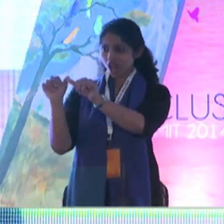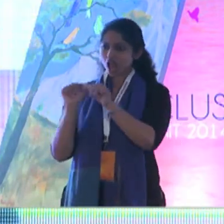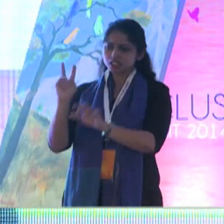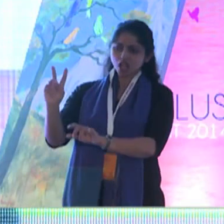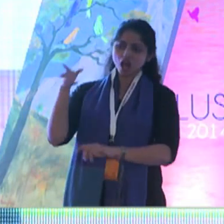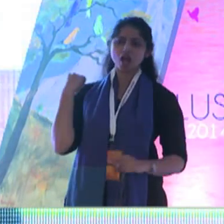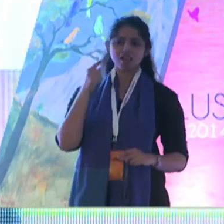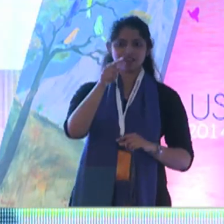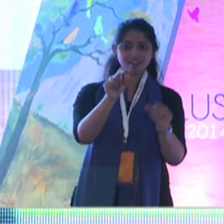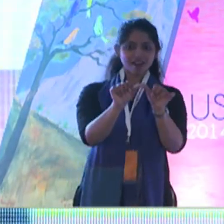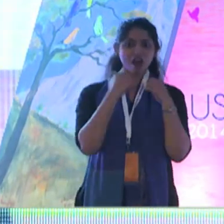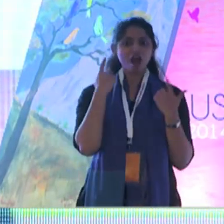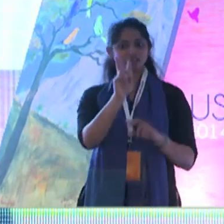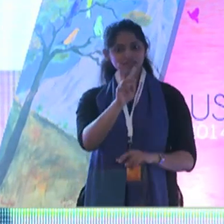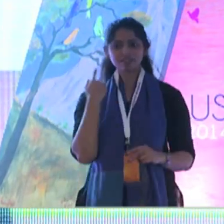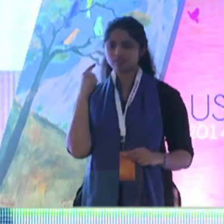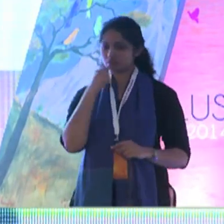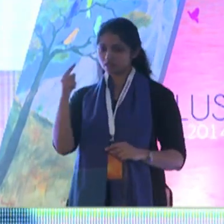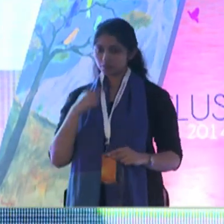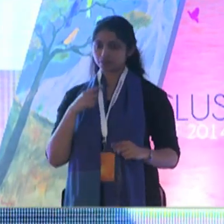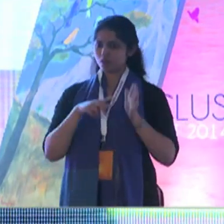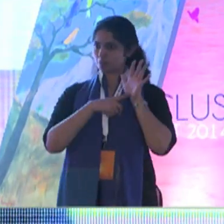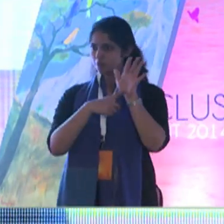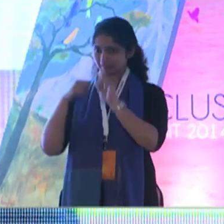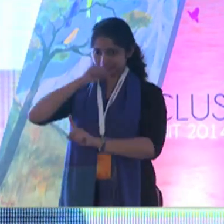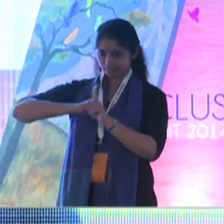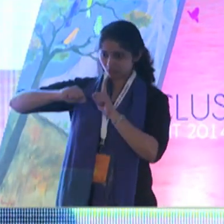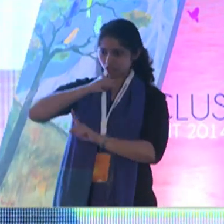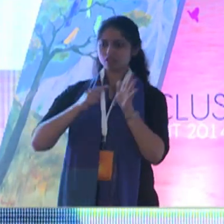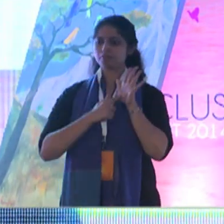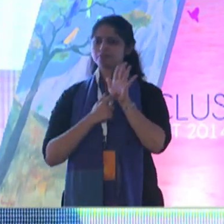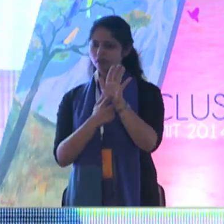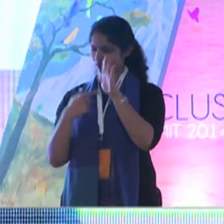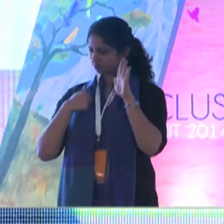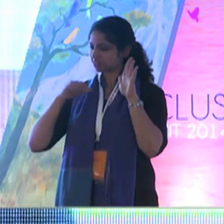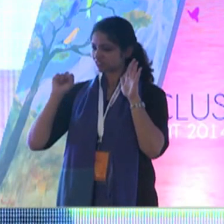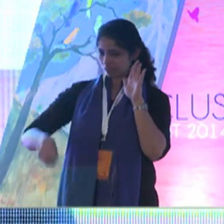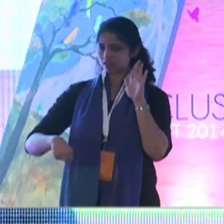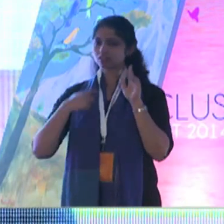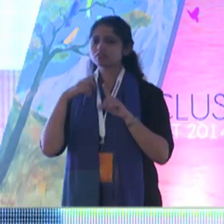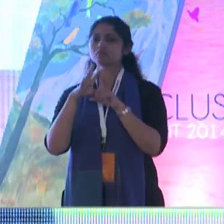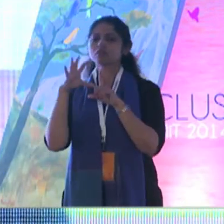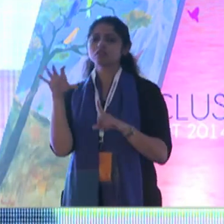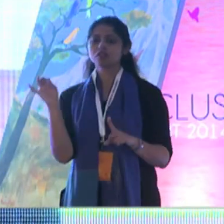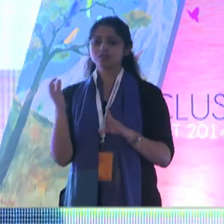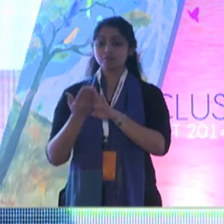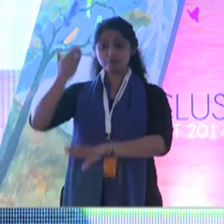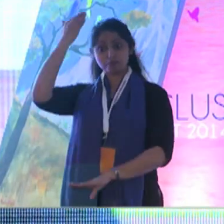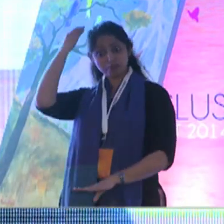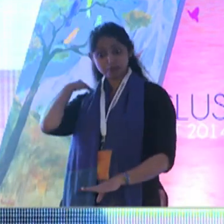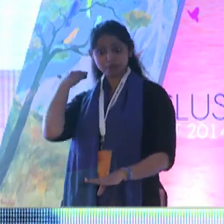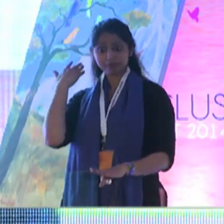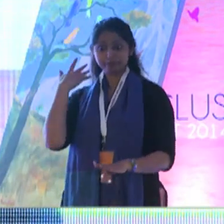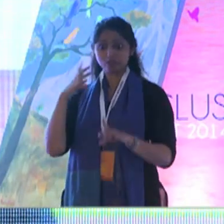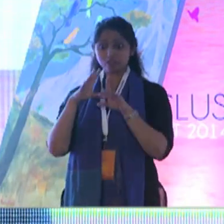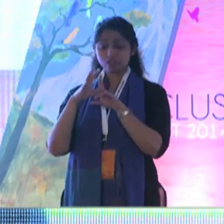different. So she says, Arnab, I wanted to prove society wrong. So what I did was, everything I did was everything I never